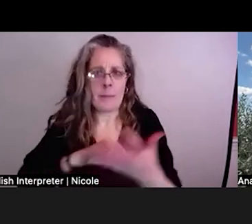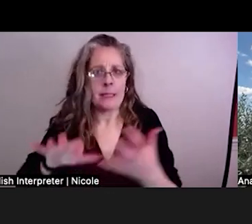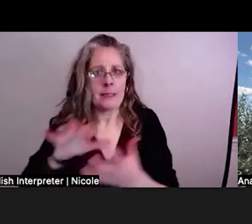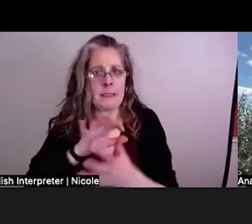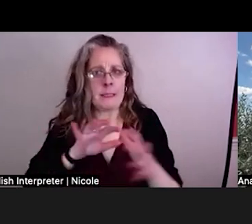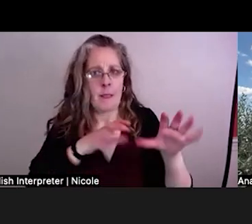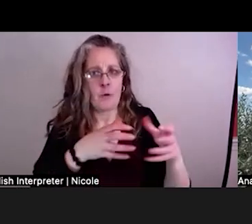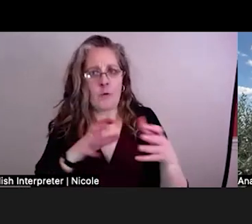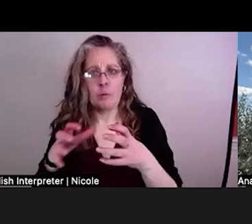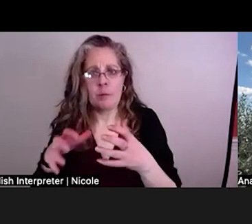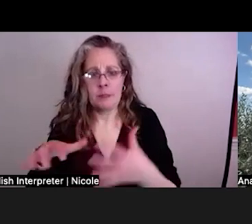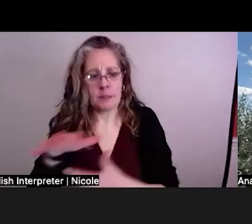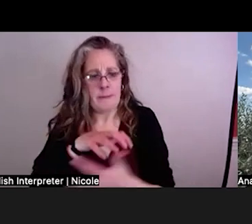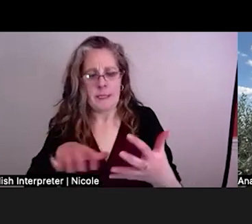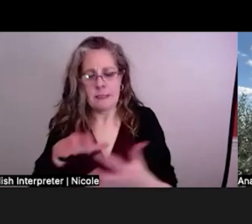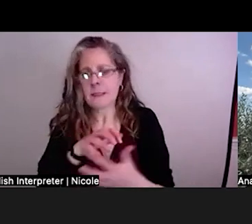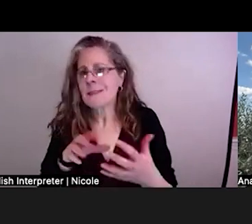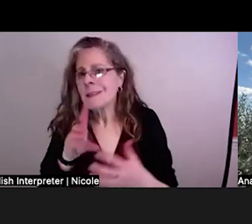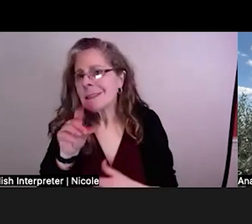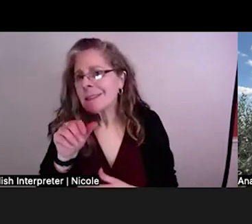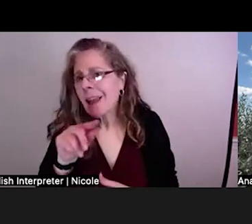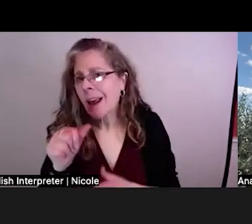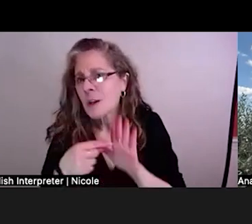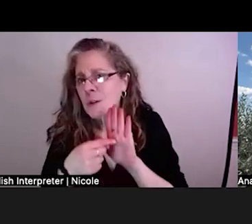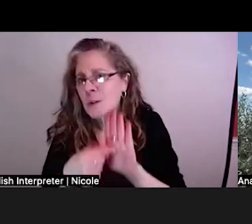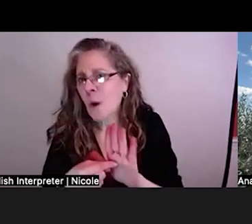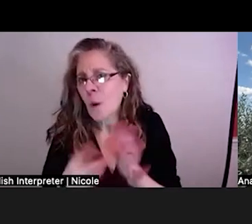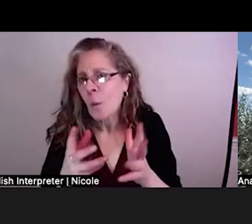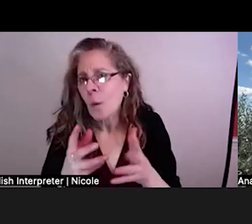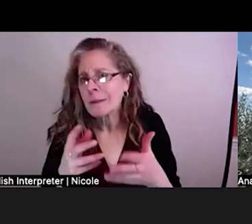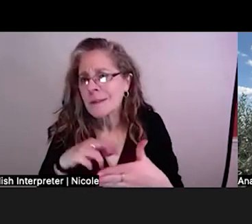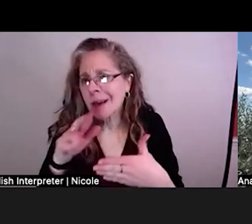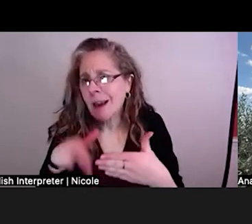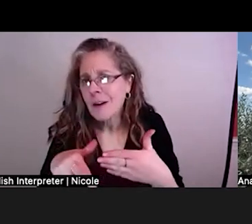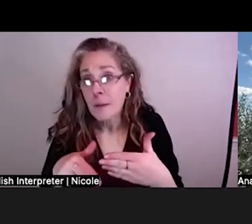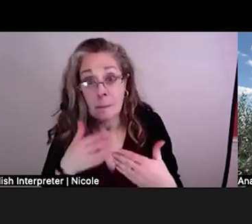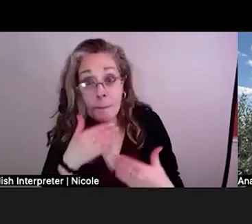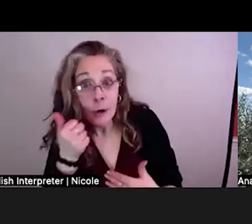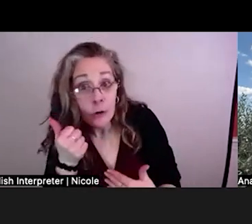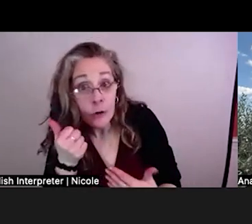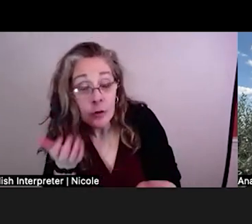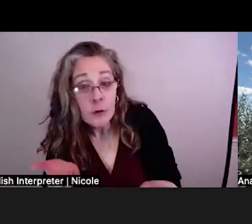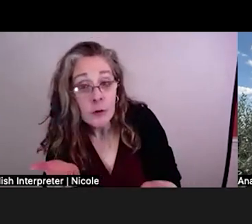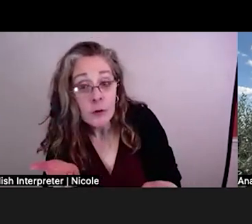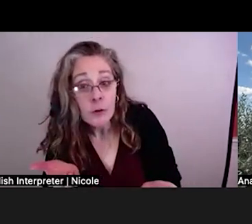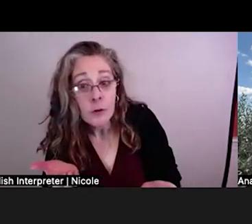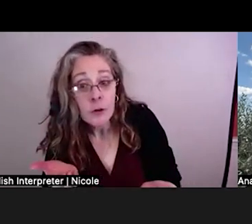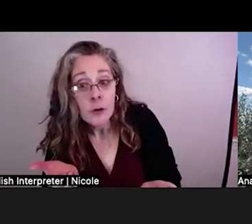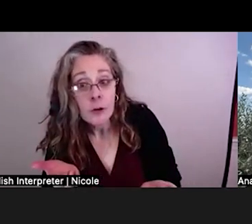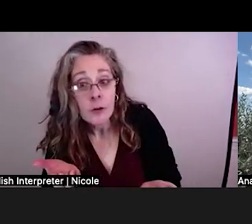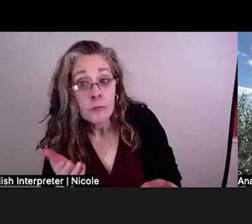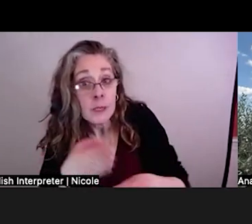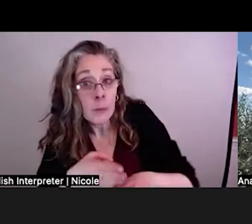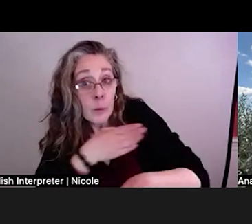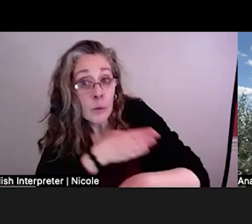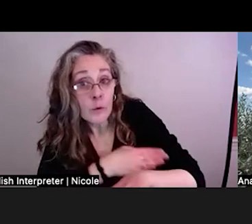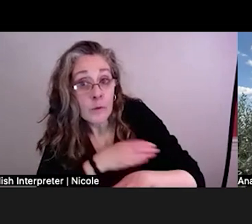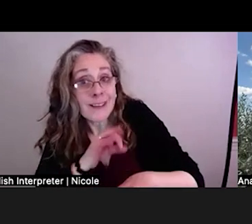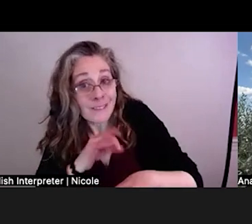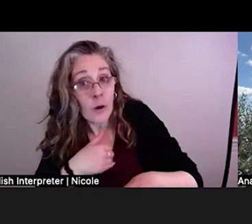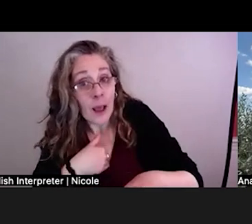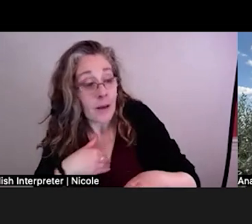some sort of data to show certain outcomes being better, being improved by having